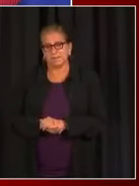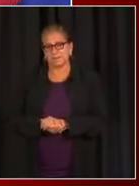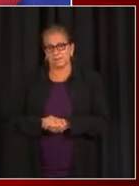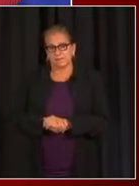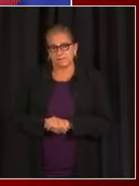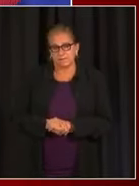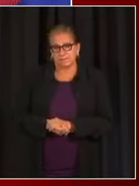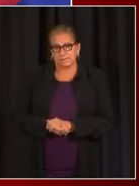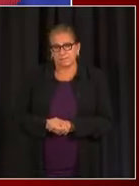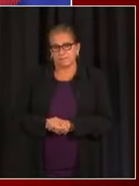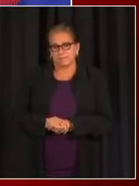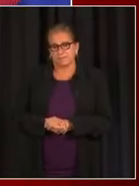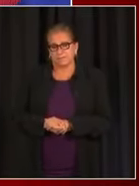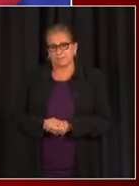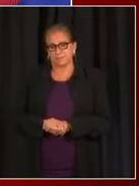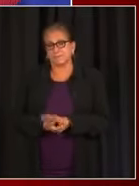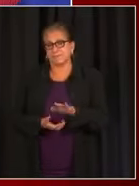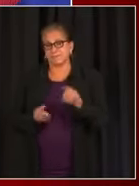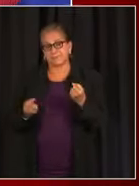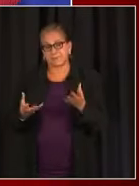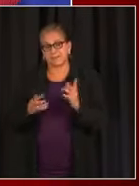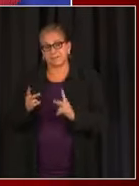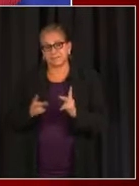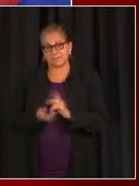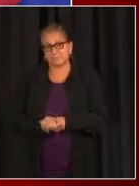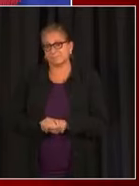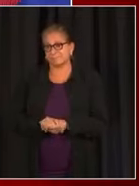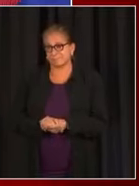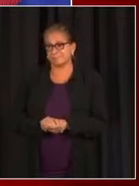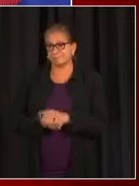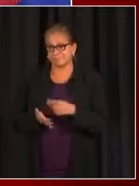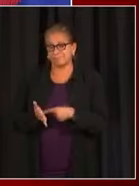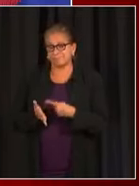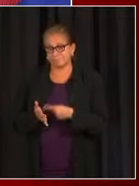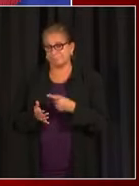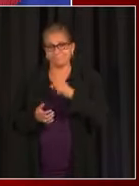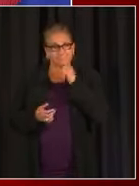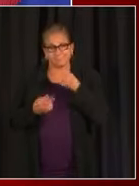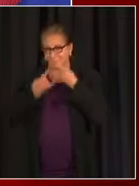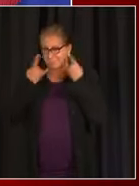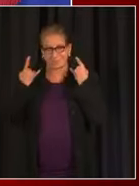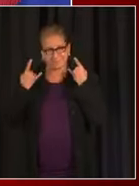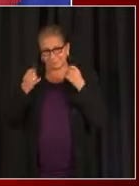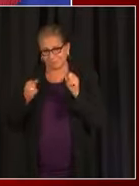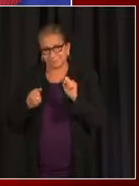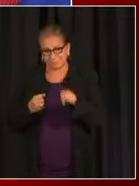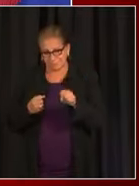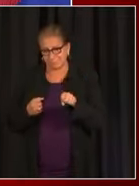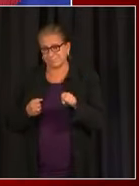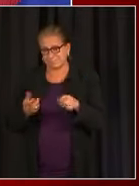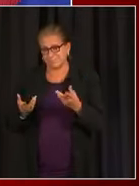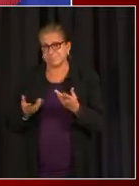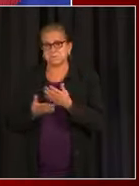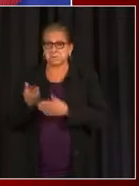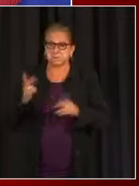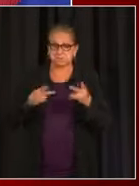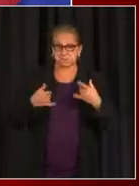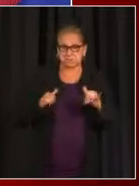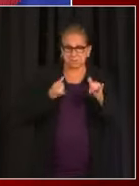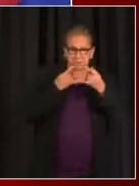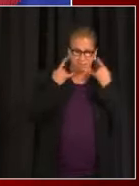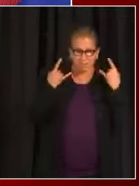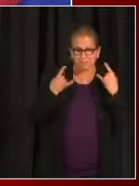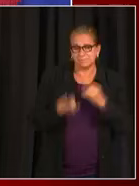have, they haven't stopped wearing their mask. So I think it won't be a big lift for a lot of folks. I